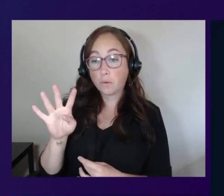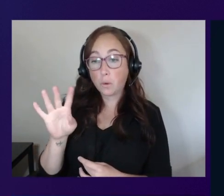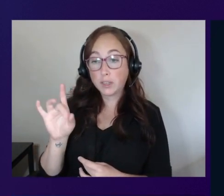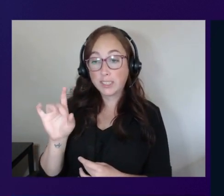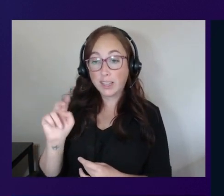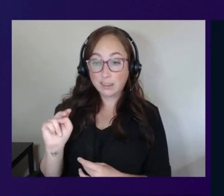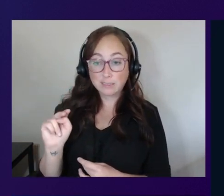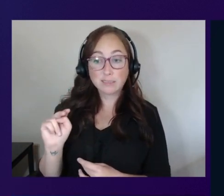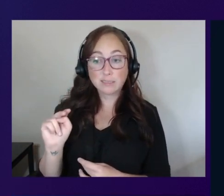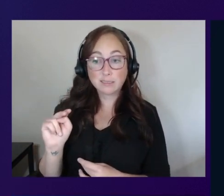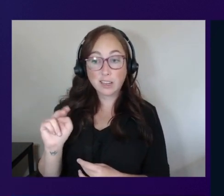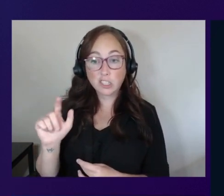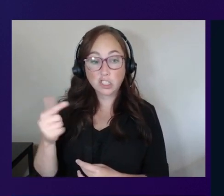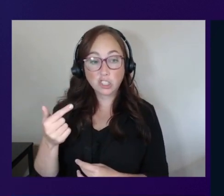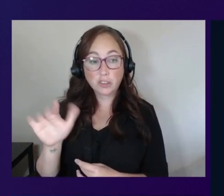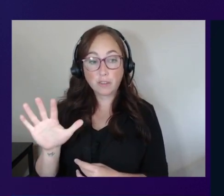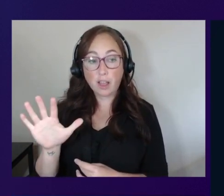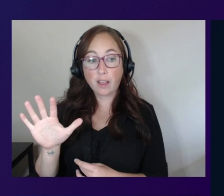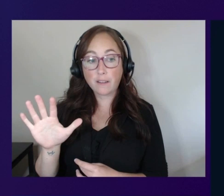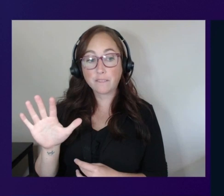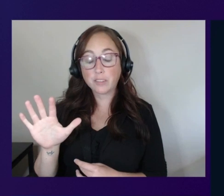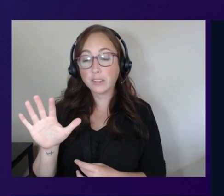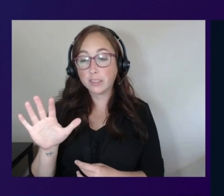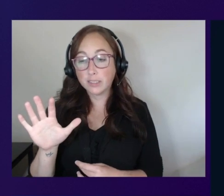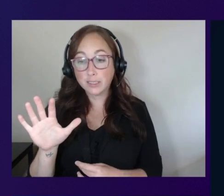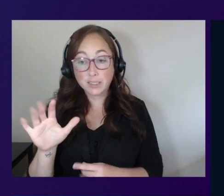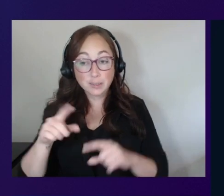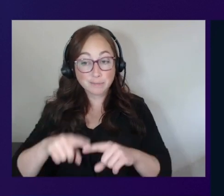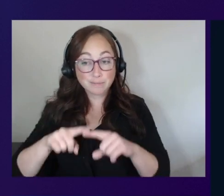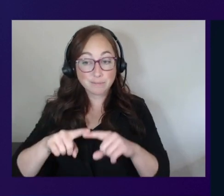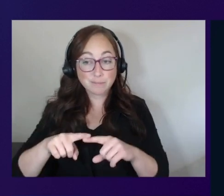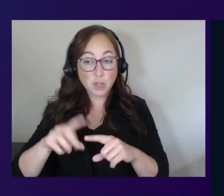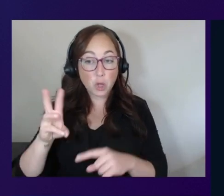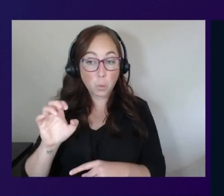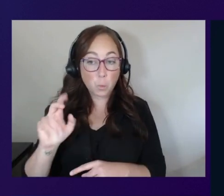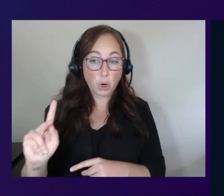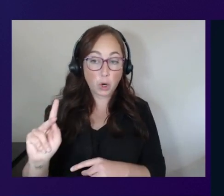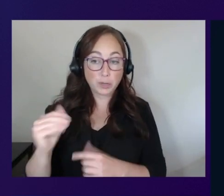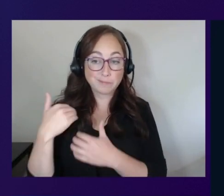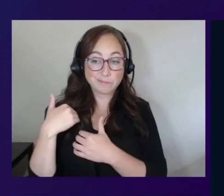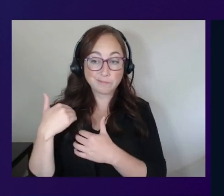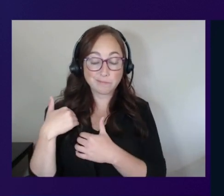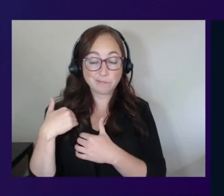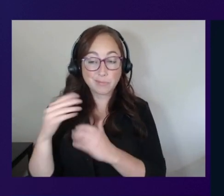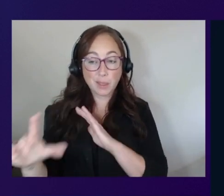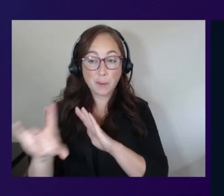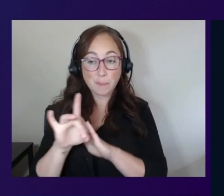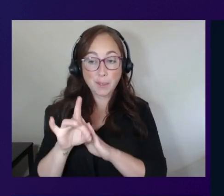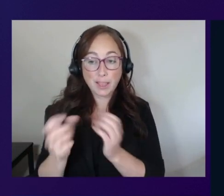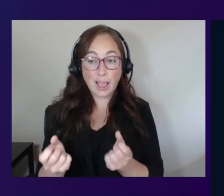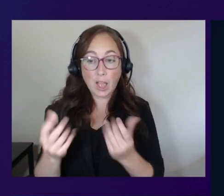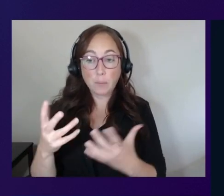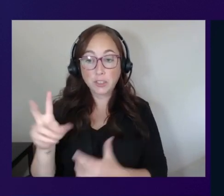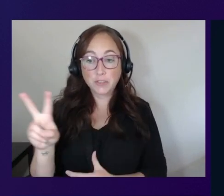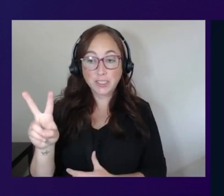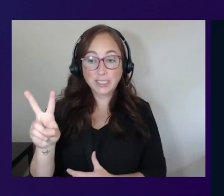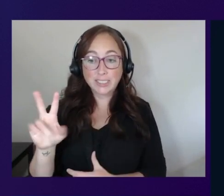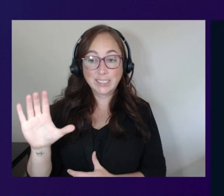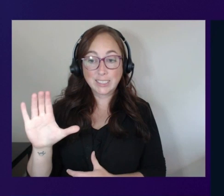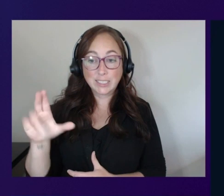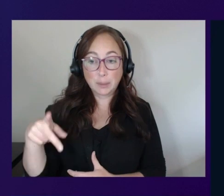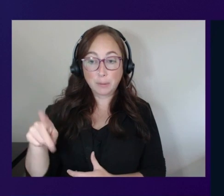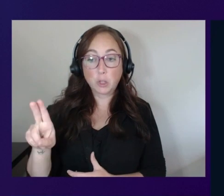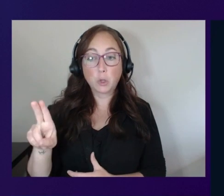G5. And based on your workloads, you can pick and choose, the desired number of vCPUs, your